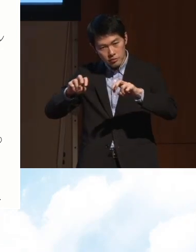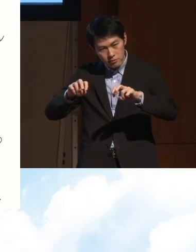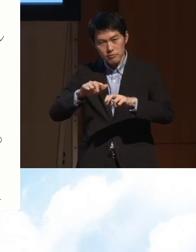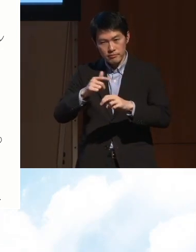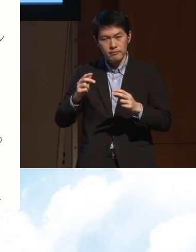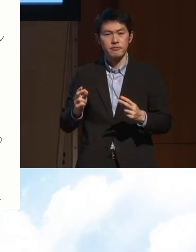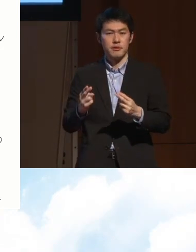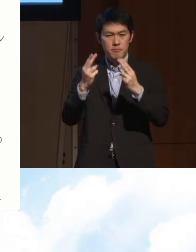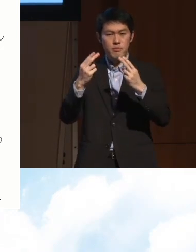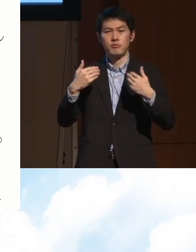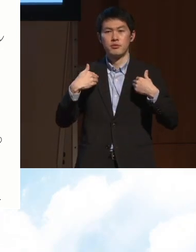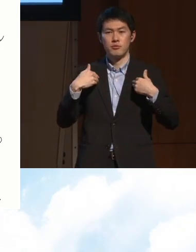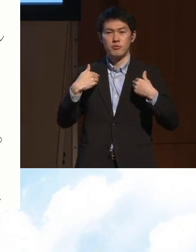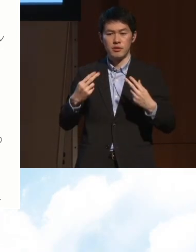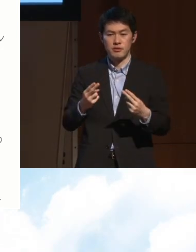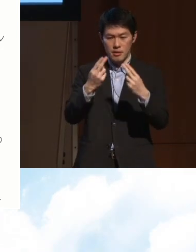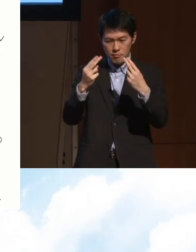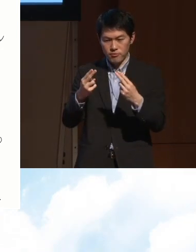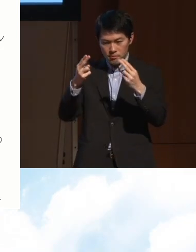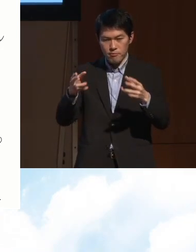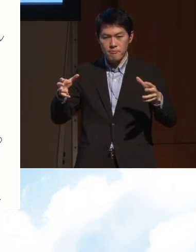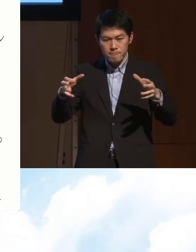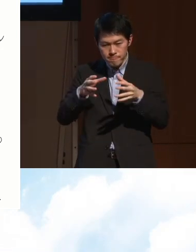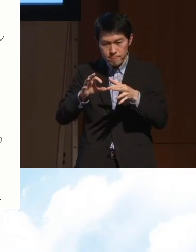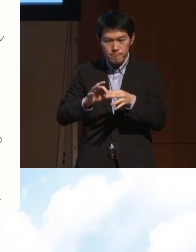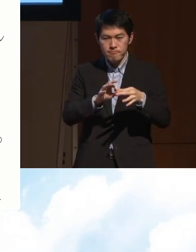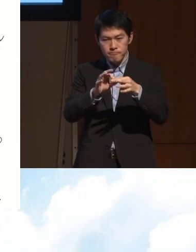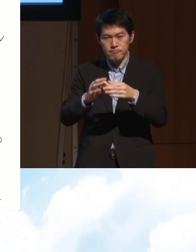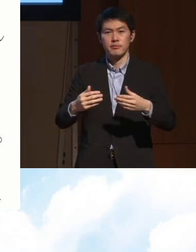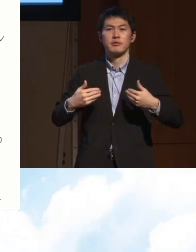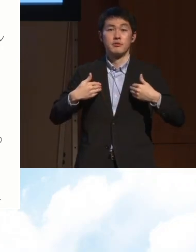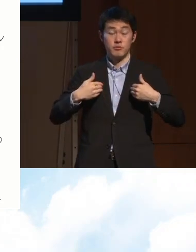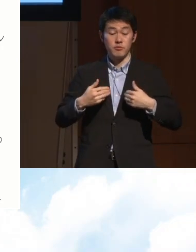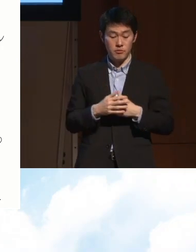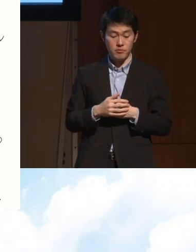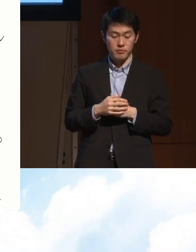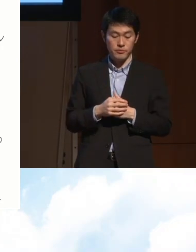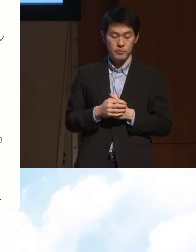we are now making communication with